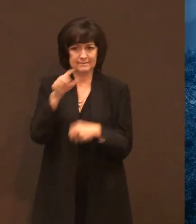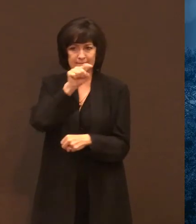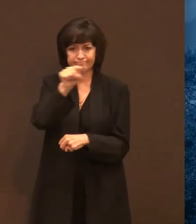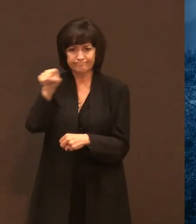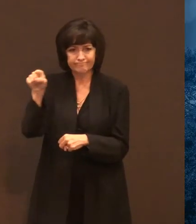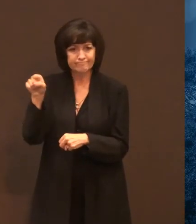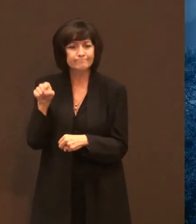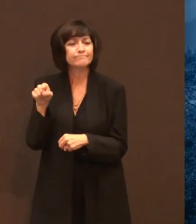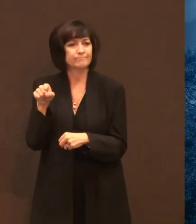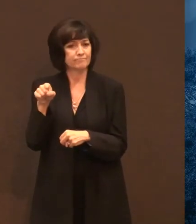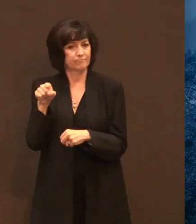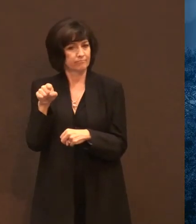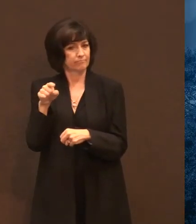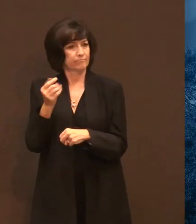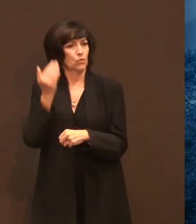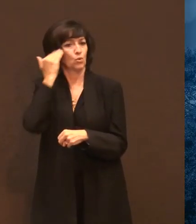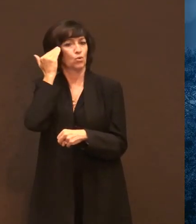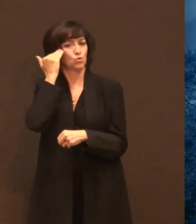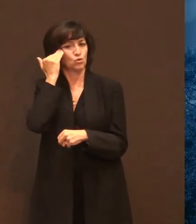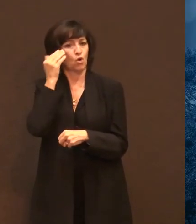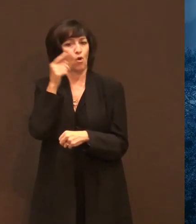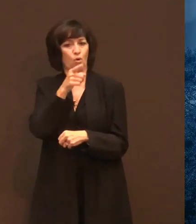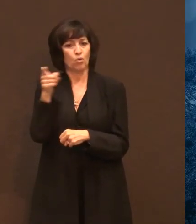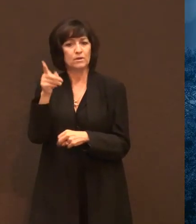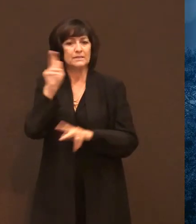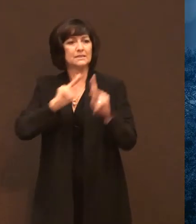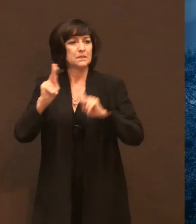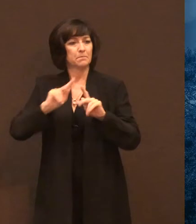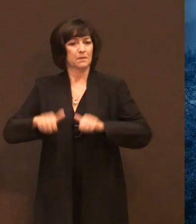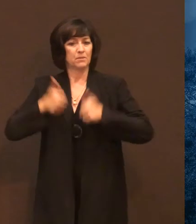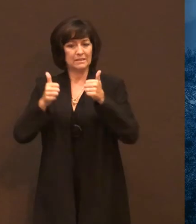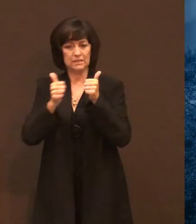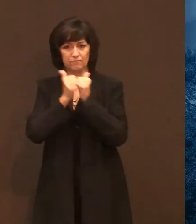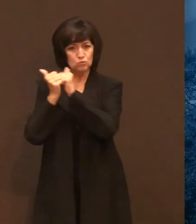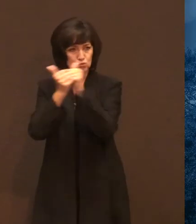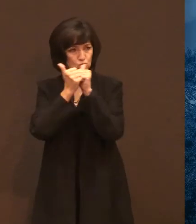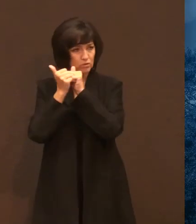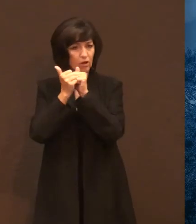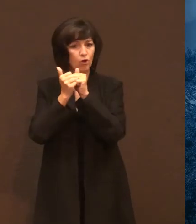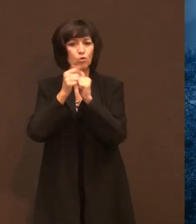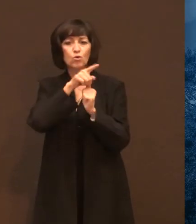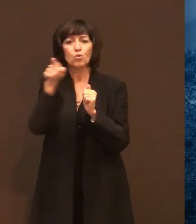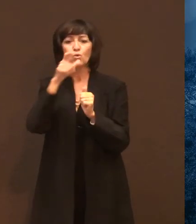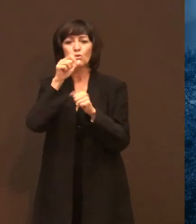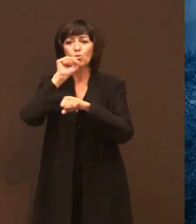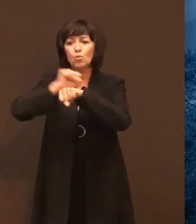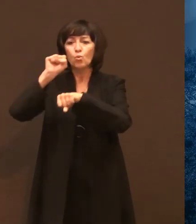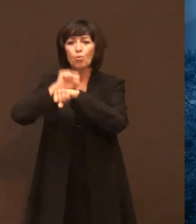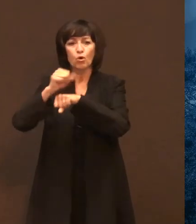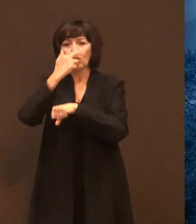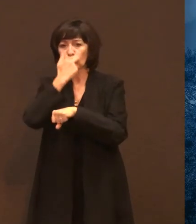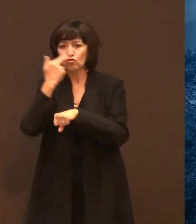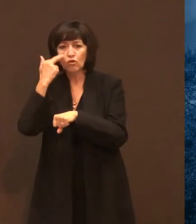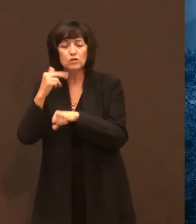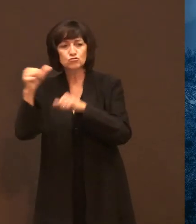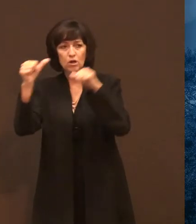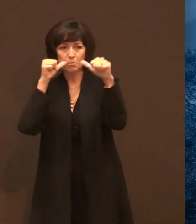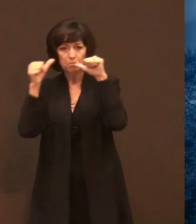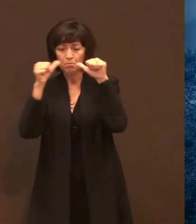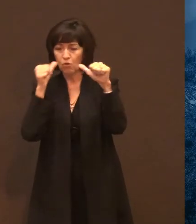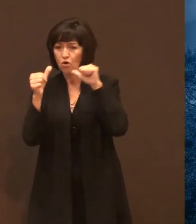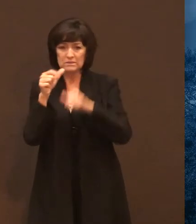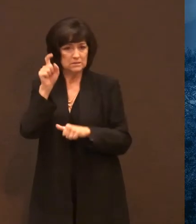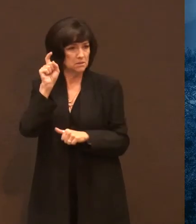they've got friends and they live with folks that work in restaurants and bars, then it just makes sense that you've got to be